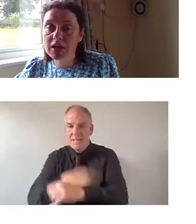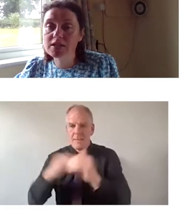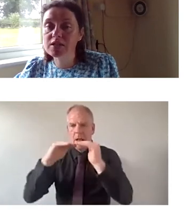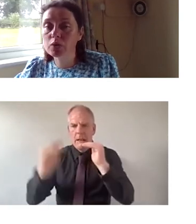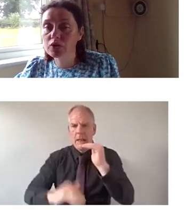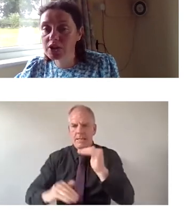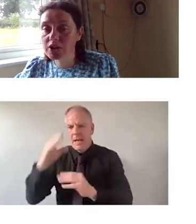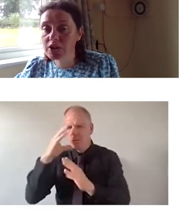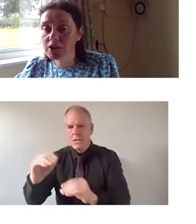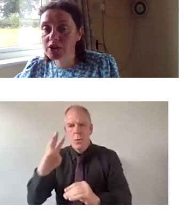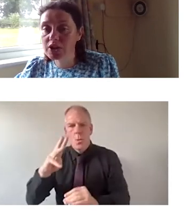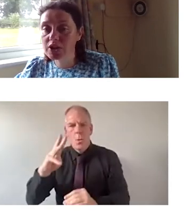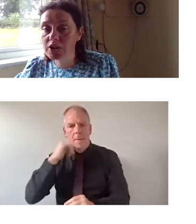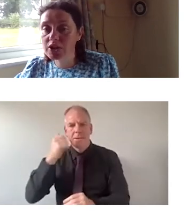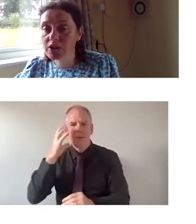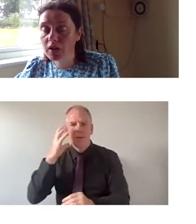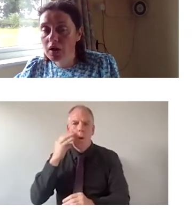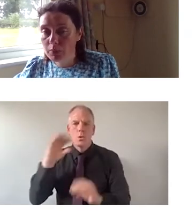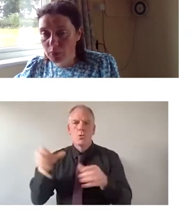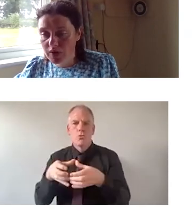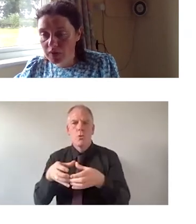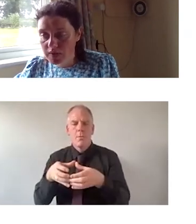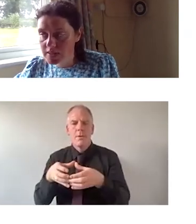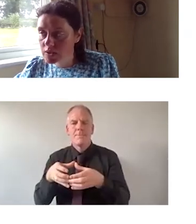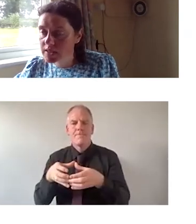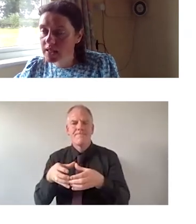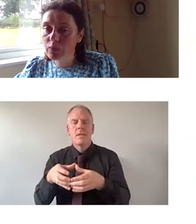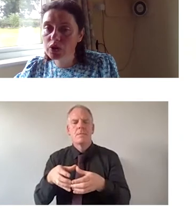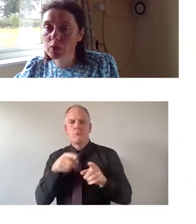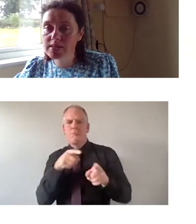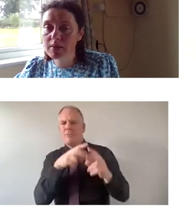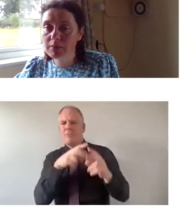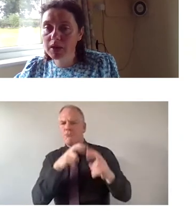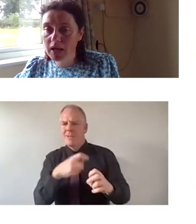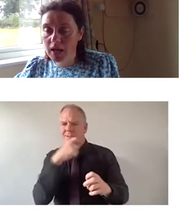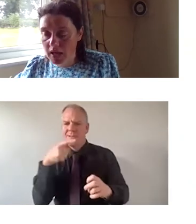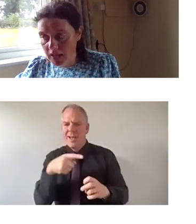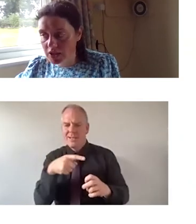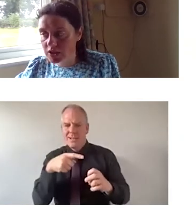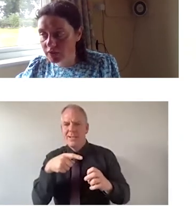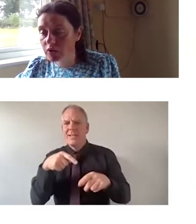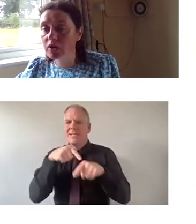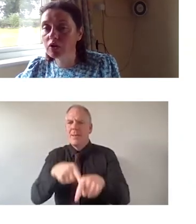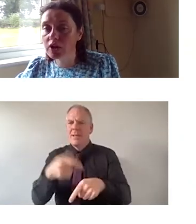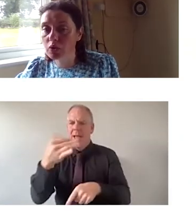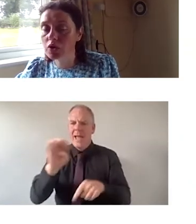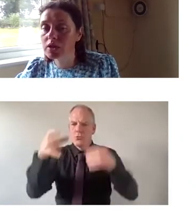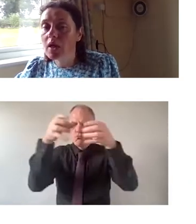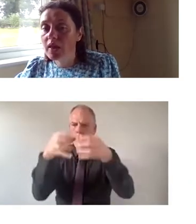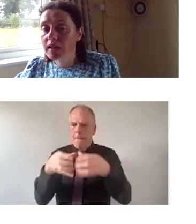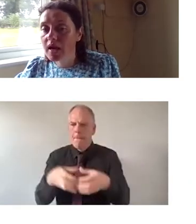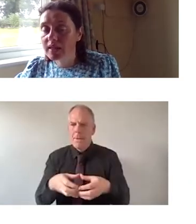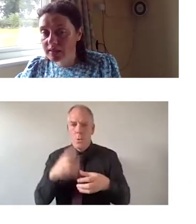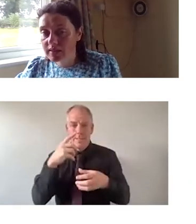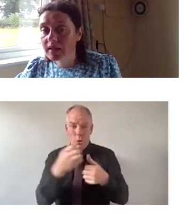education is because it's an older age profile. But we found in this study that even when you examine it by age, and if you look at the underage